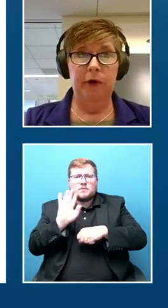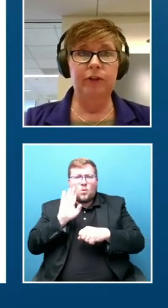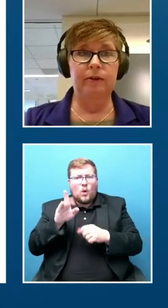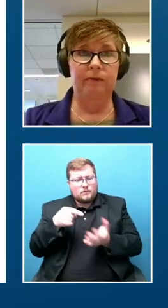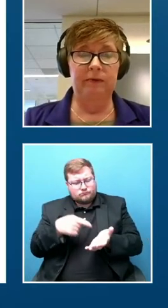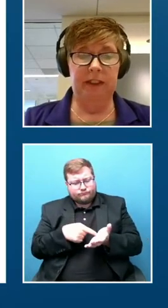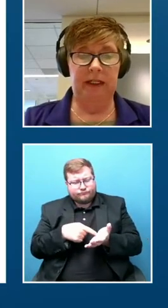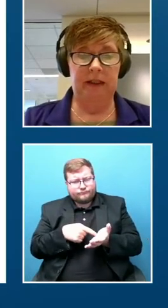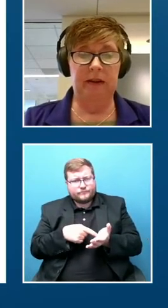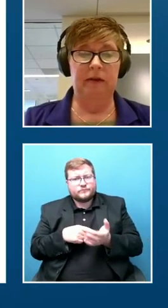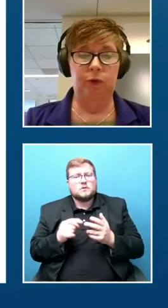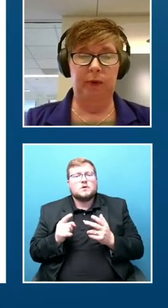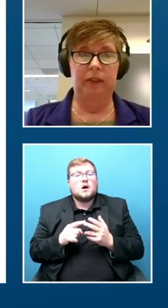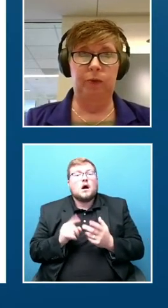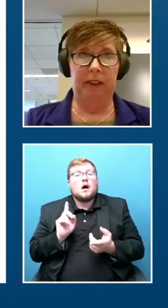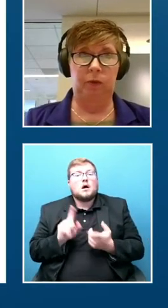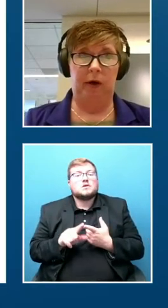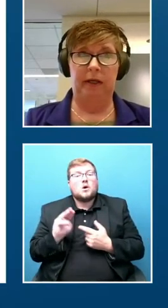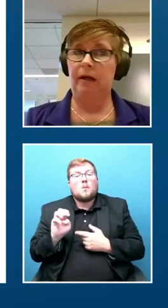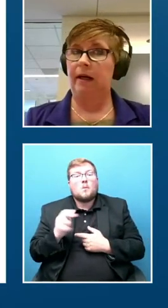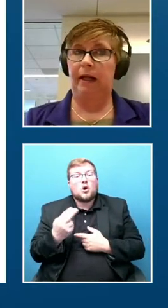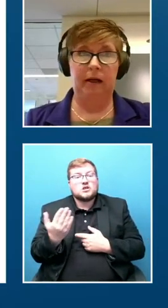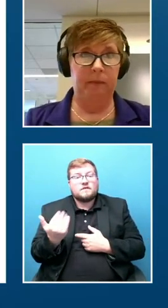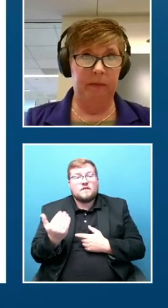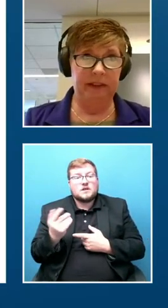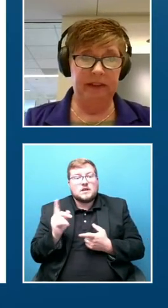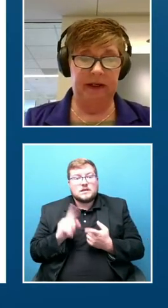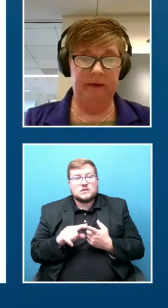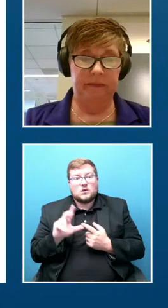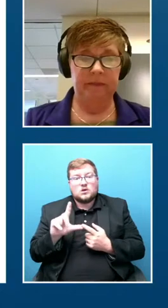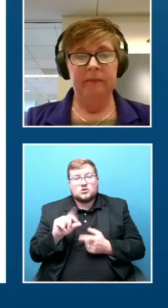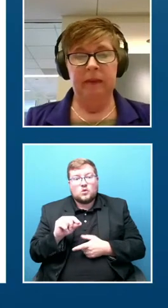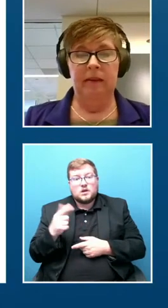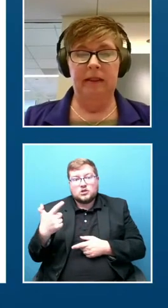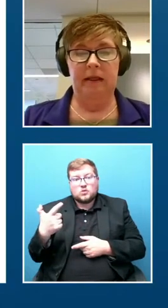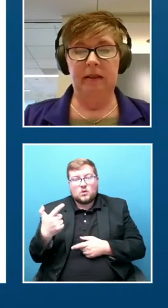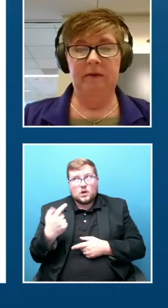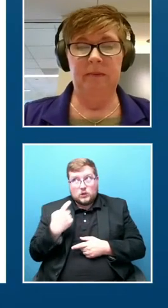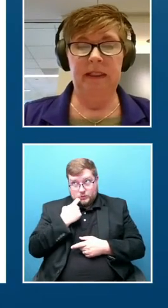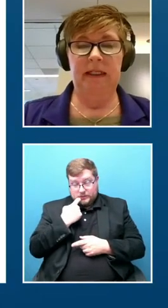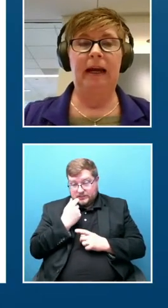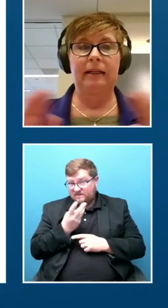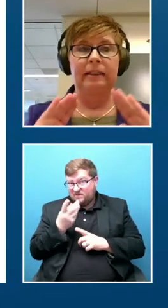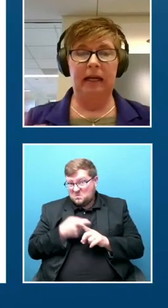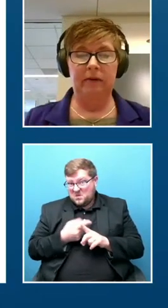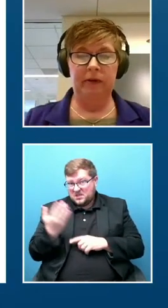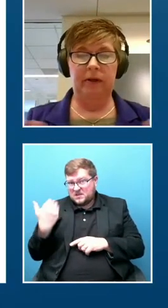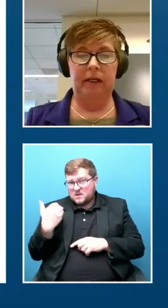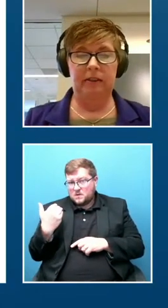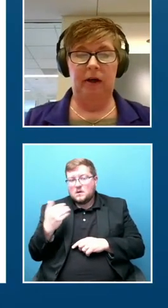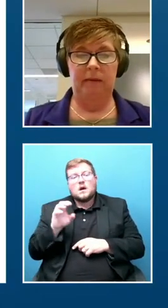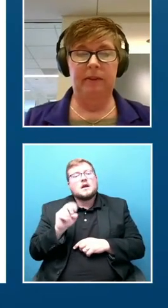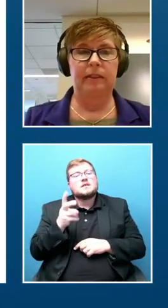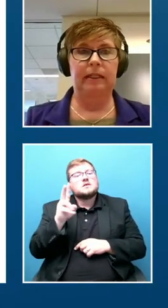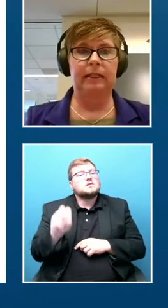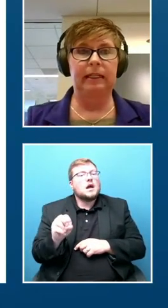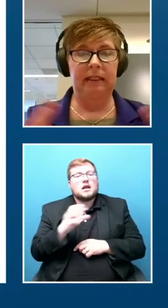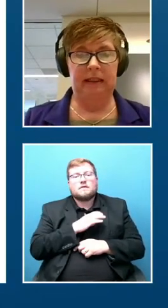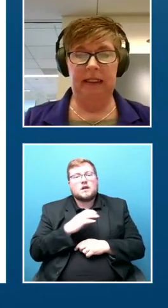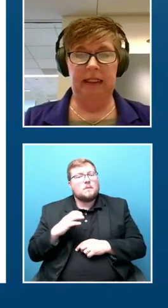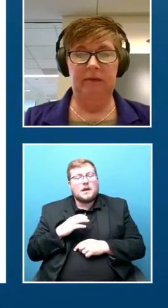Until March the 15th of 2021, a couple months ago, the executive committee had never